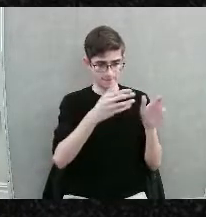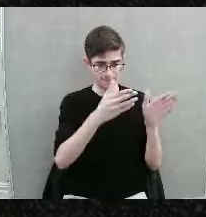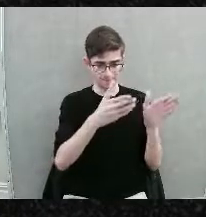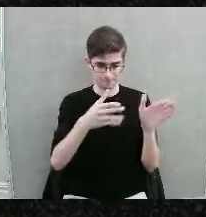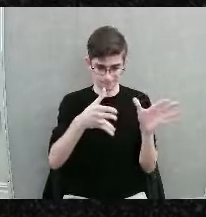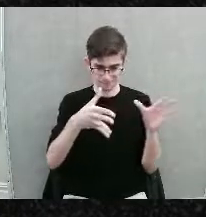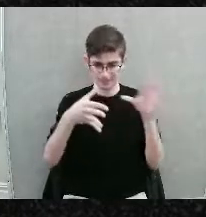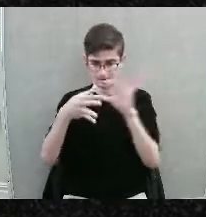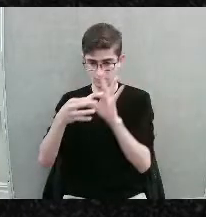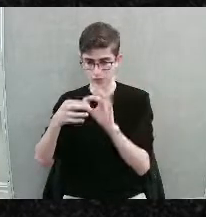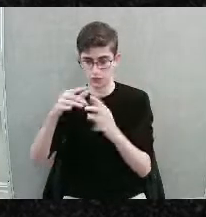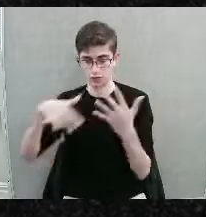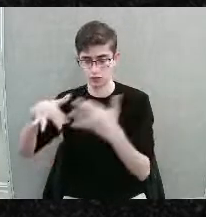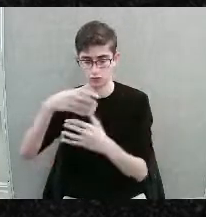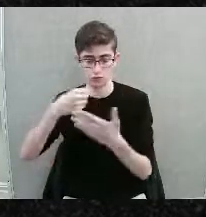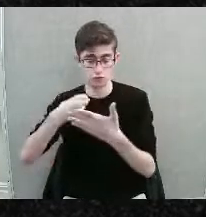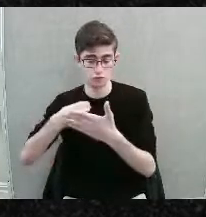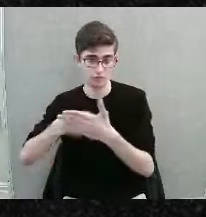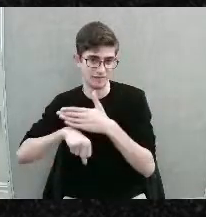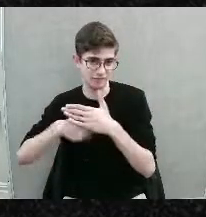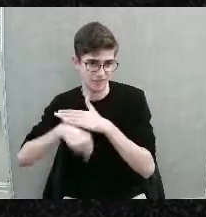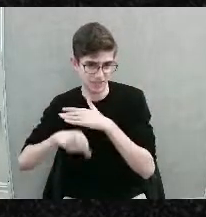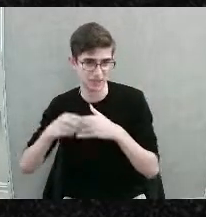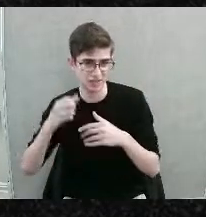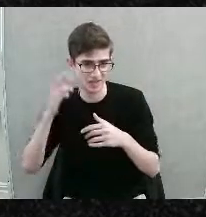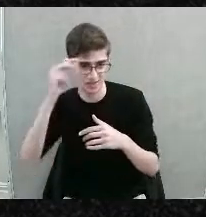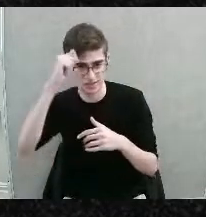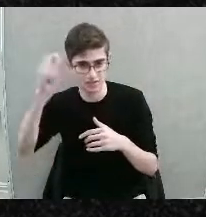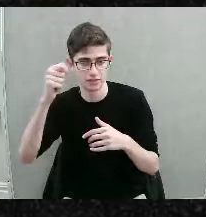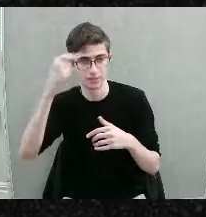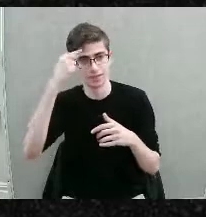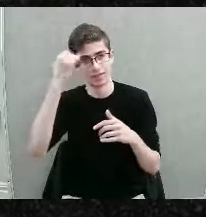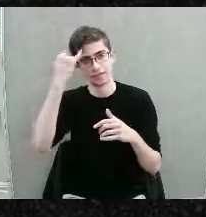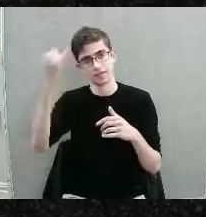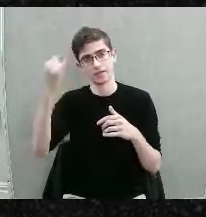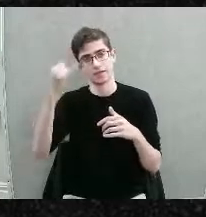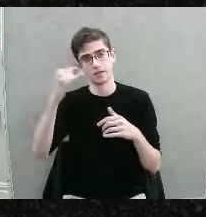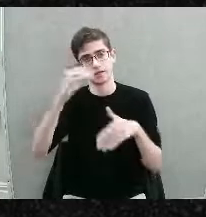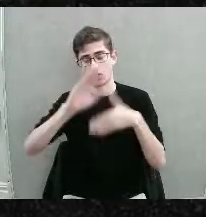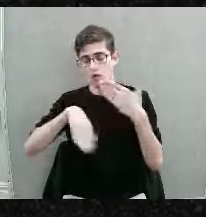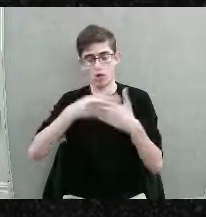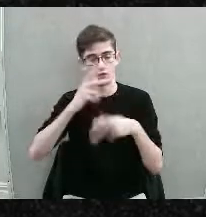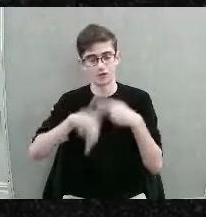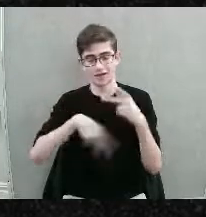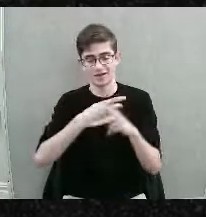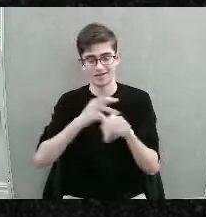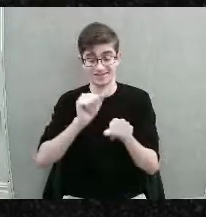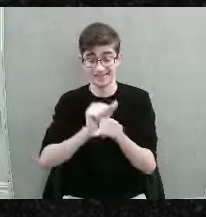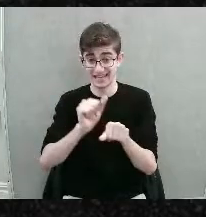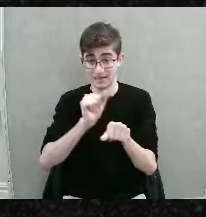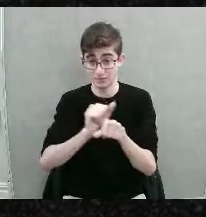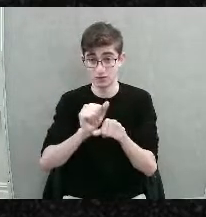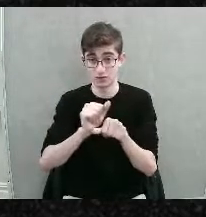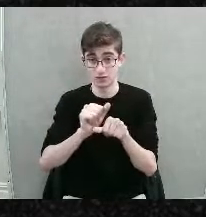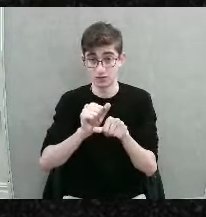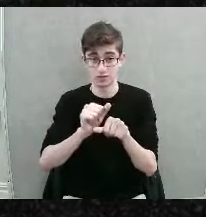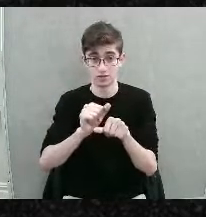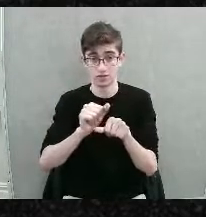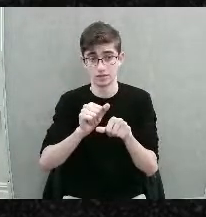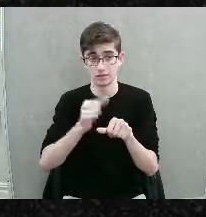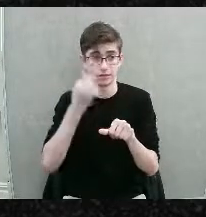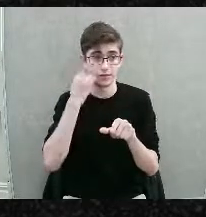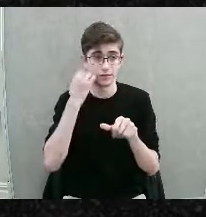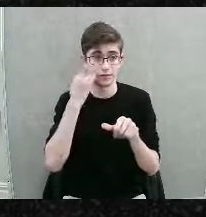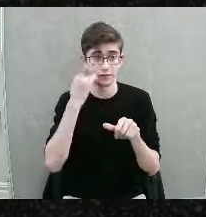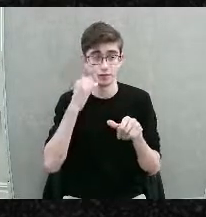reproduction theory and to the idea that all kinds of labor that are removed from many analyses, whether